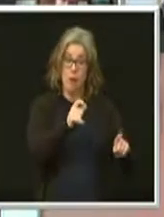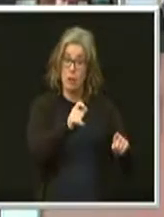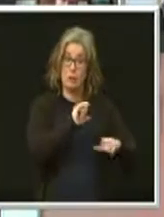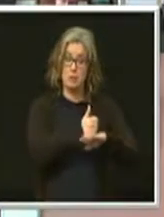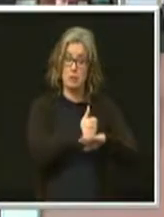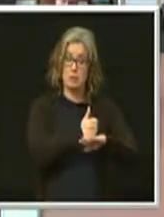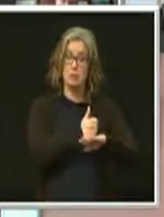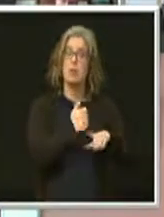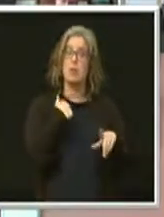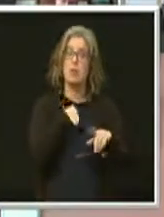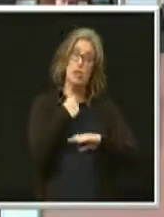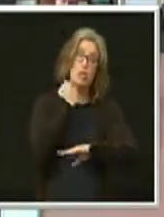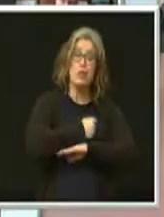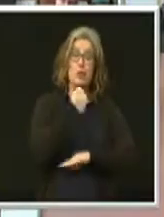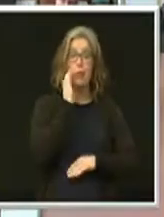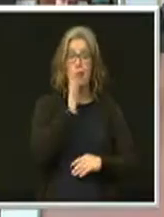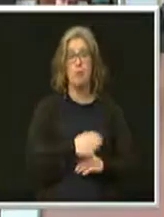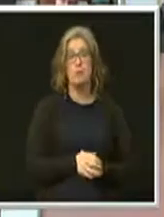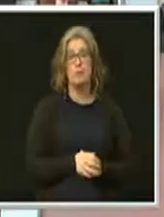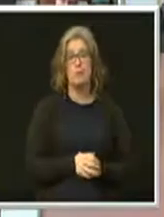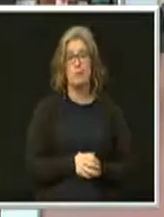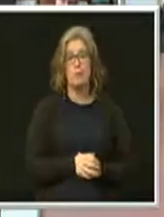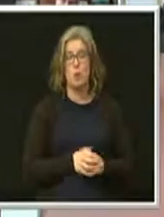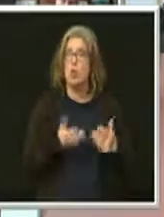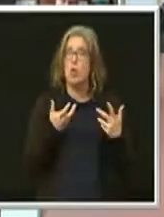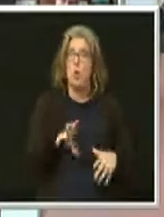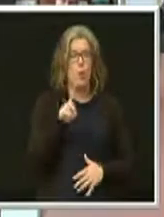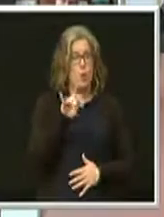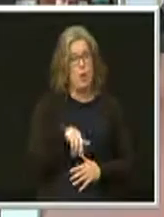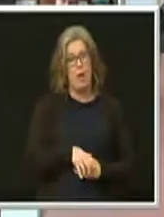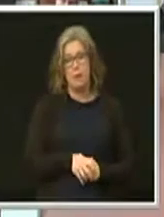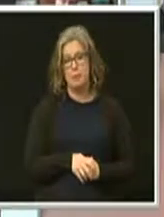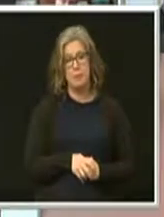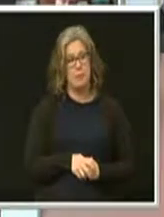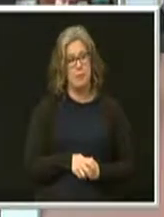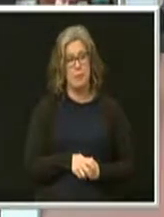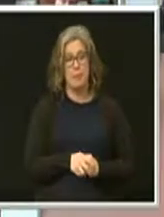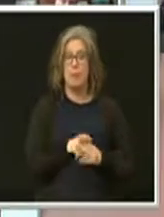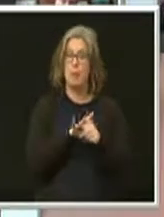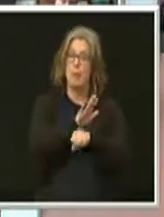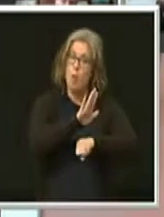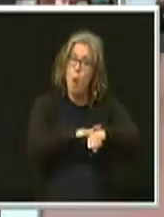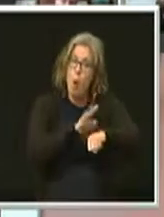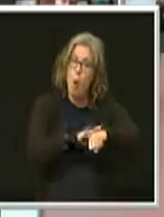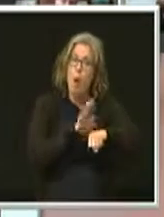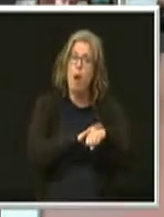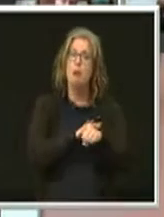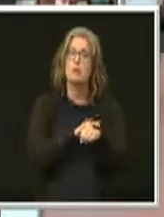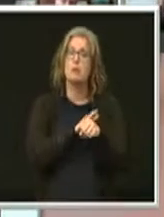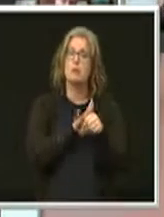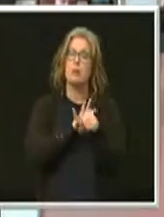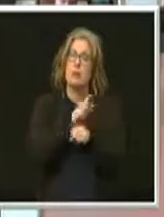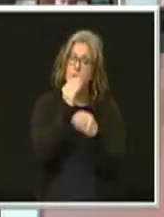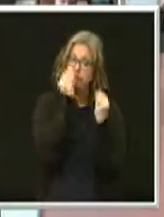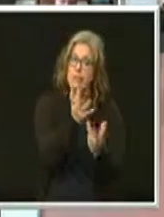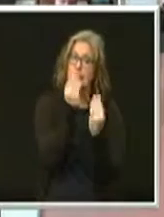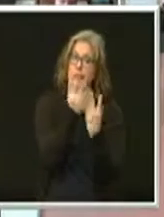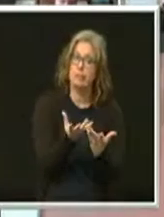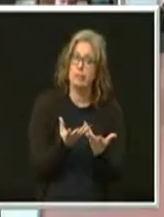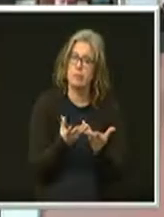we're going to have to shut you down. We do not want to do that. Okay, but there's been plenty of warnings and plenty of guidelines that have gone out by